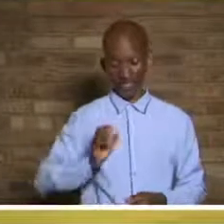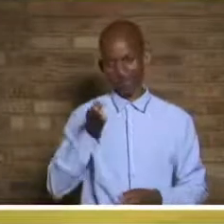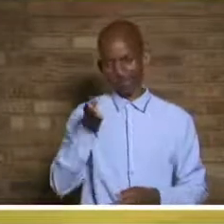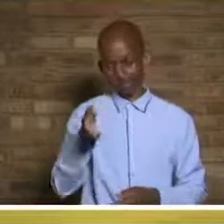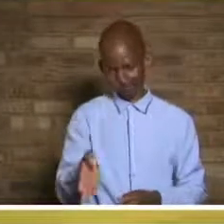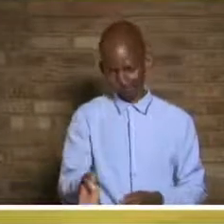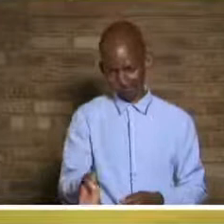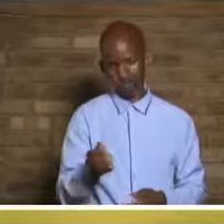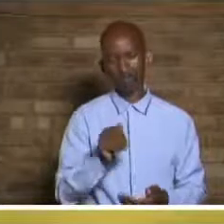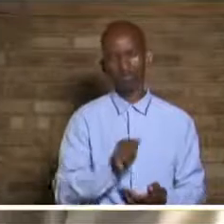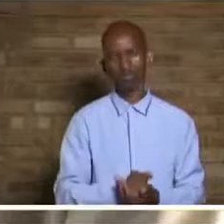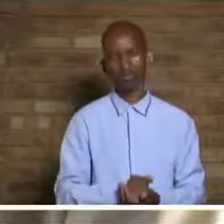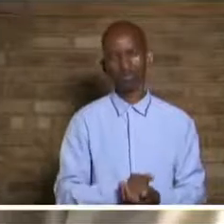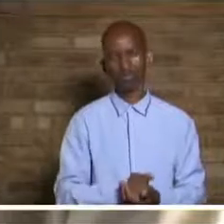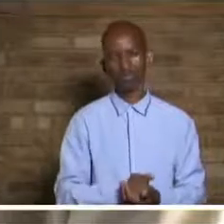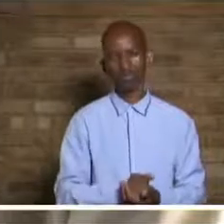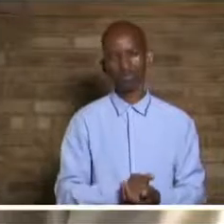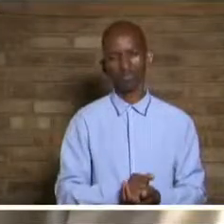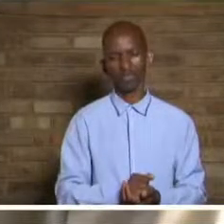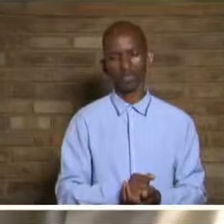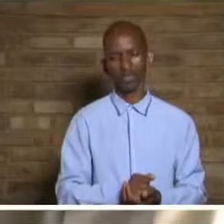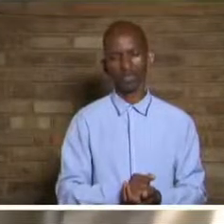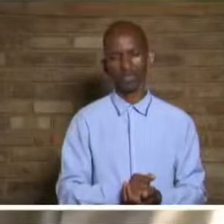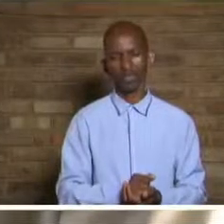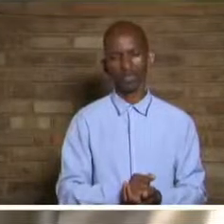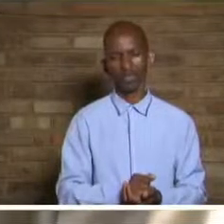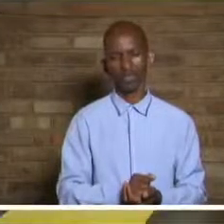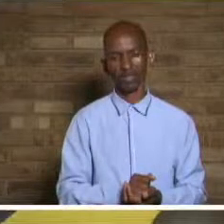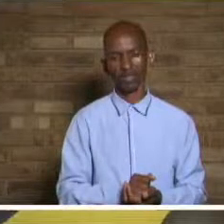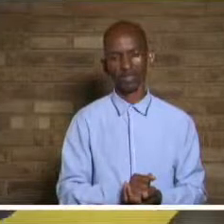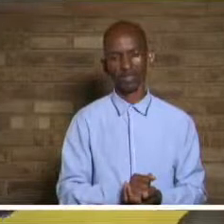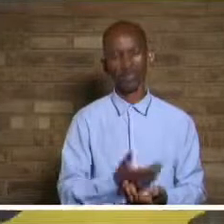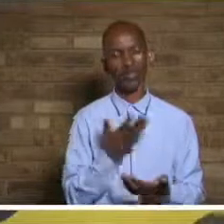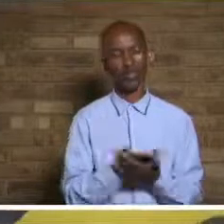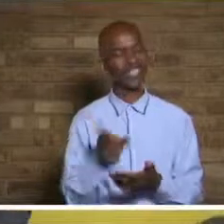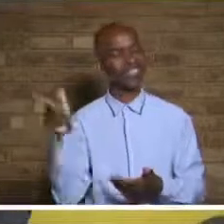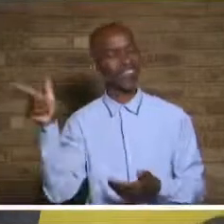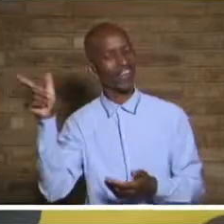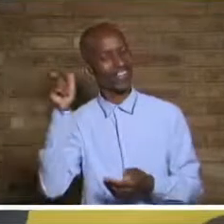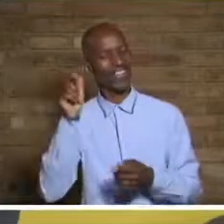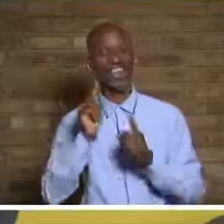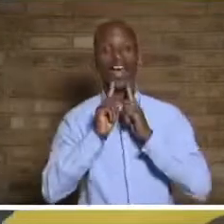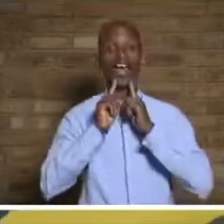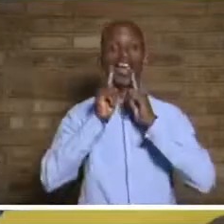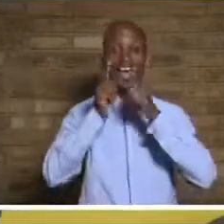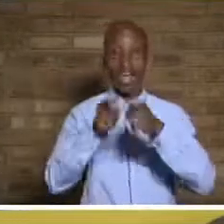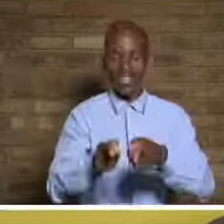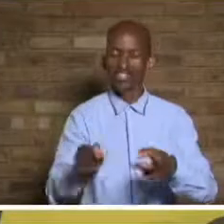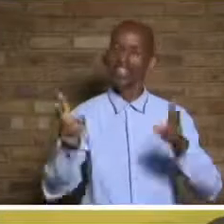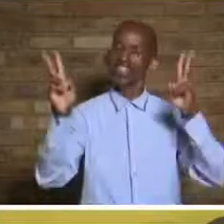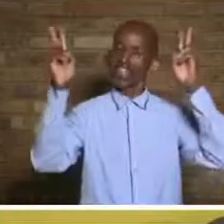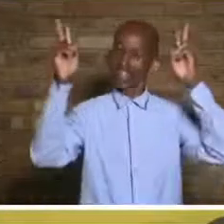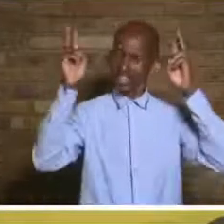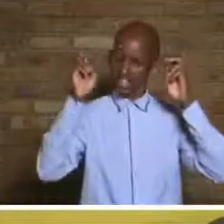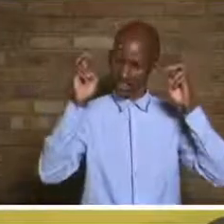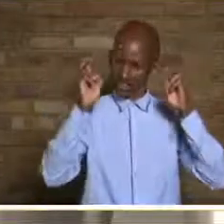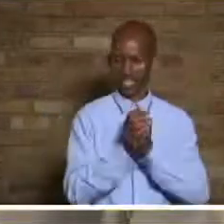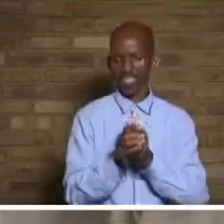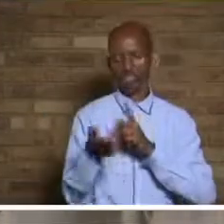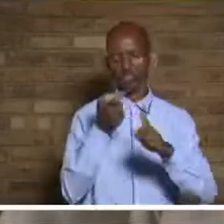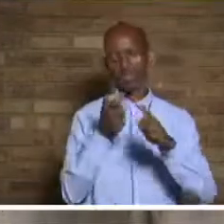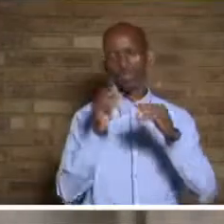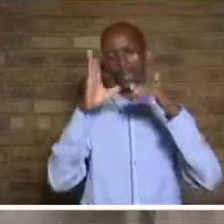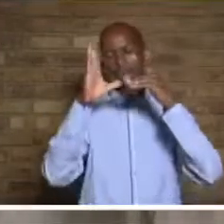khona namakhansela phakathi kwethu. who must listen and respond to the issues that are raised by members of the community. Fanele